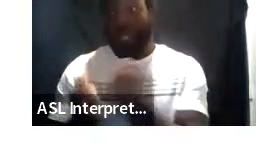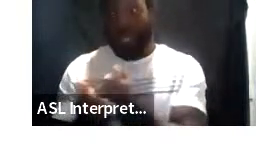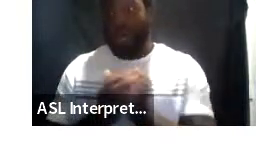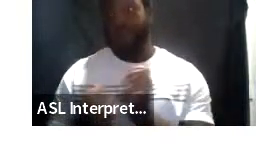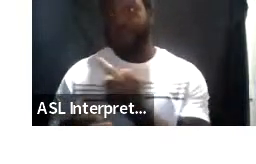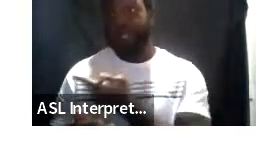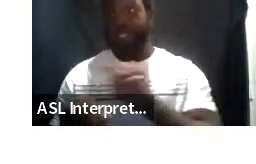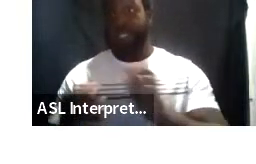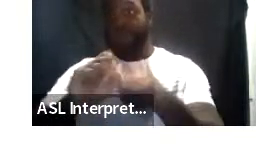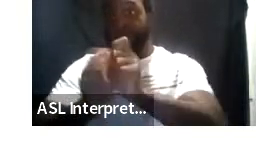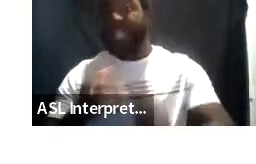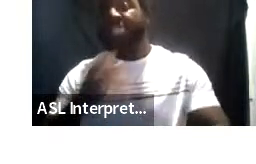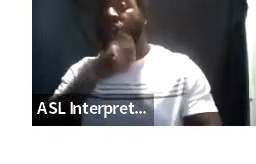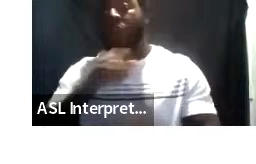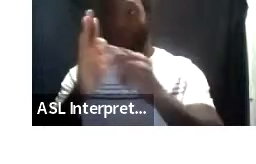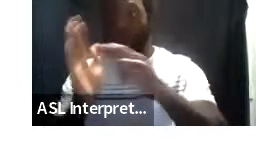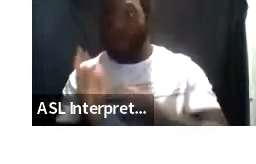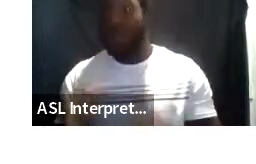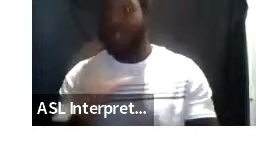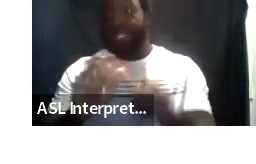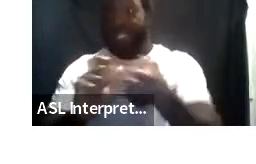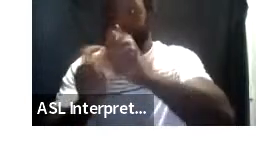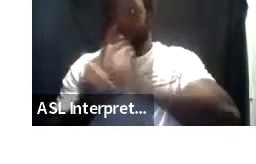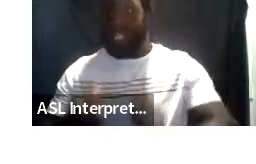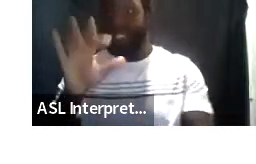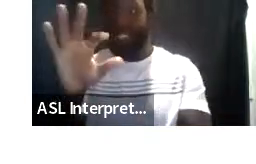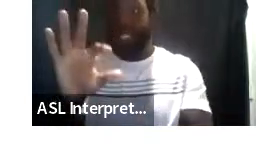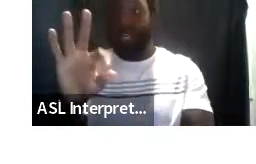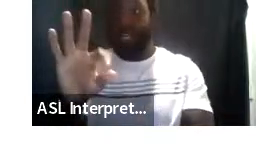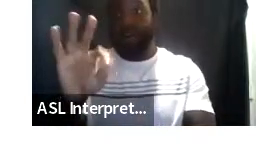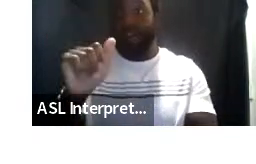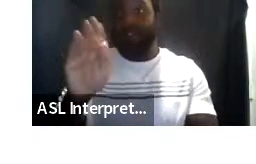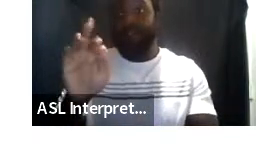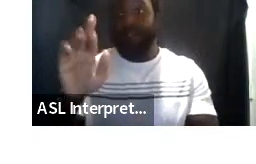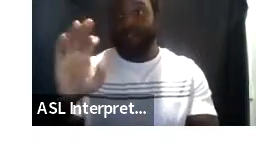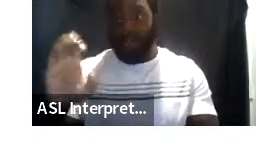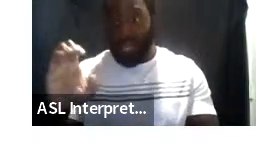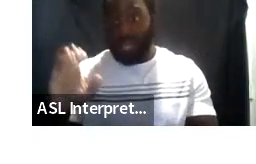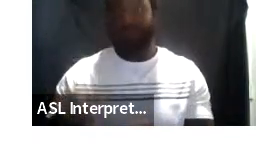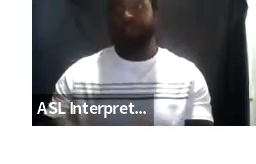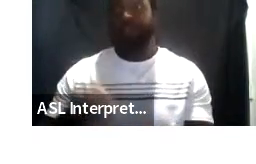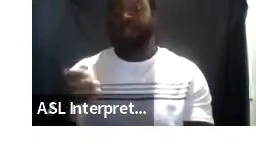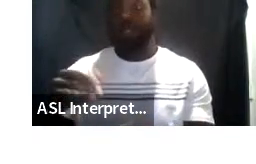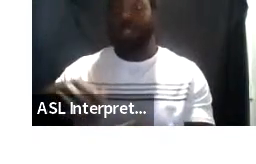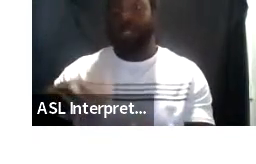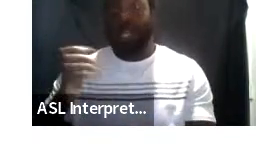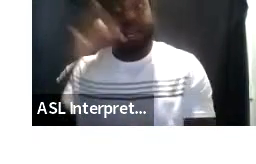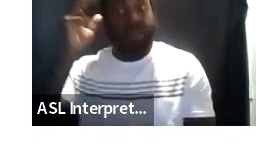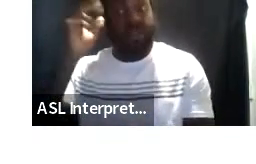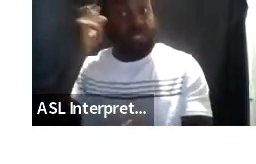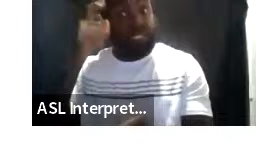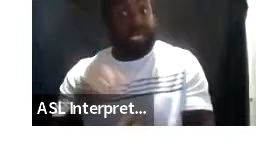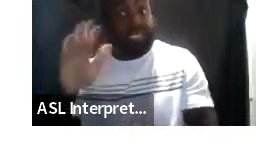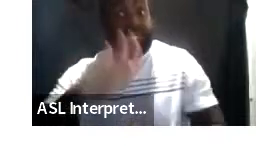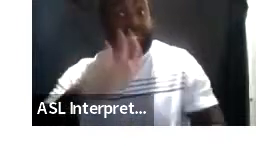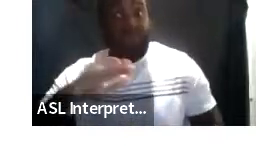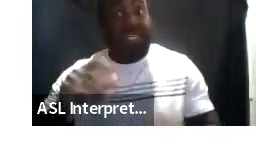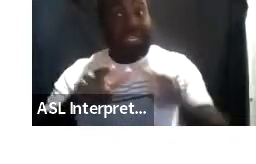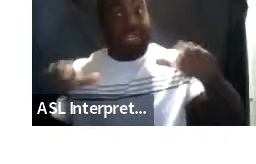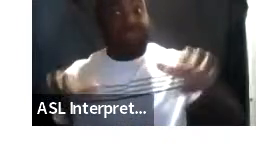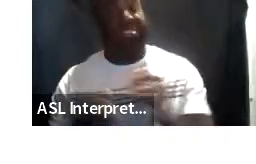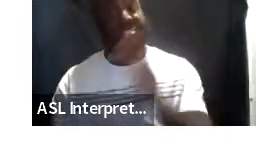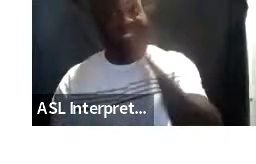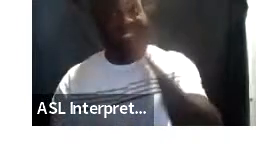the fabric of New York for the better. Now look, I realize zoning language is never the flashiest or most